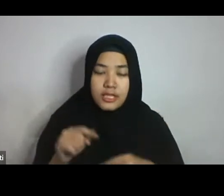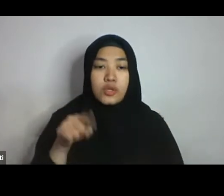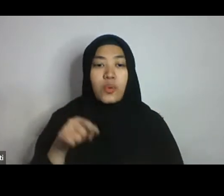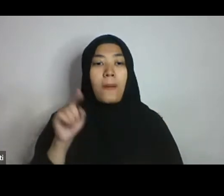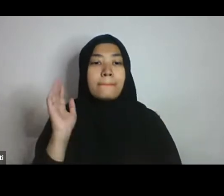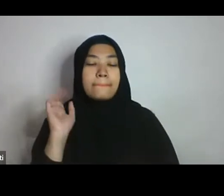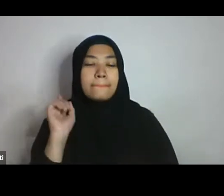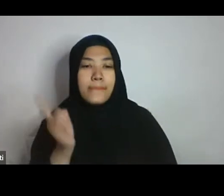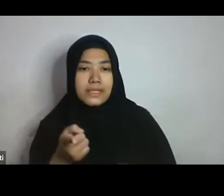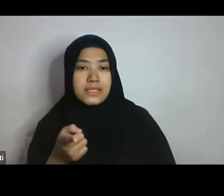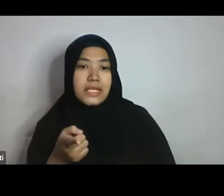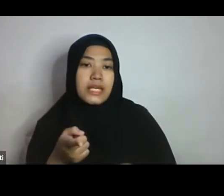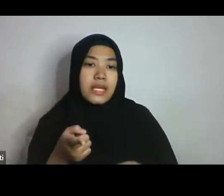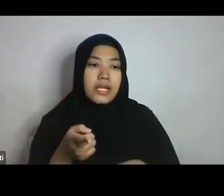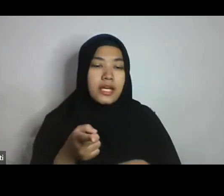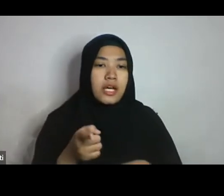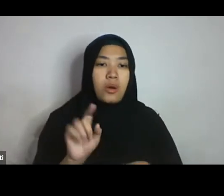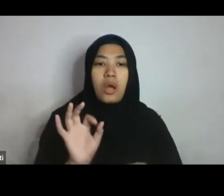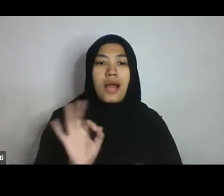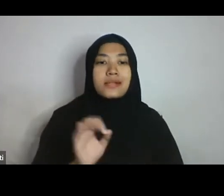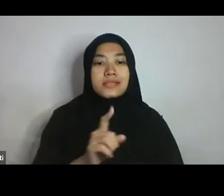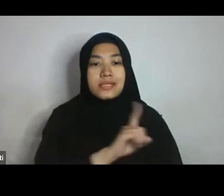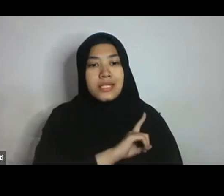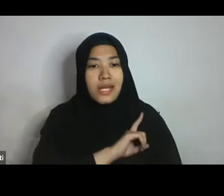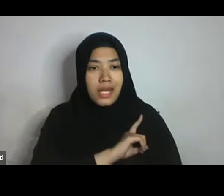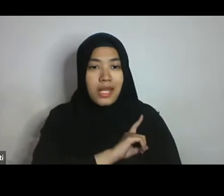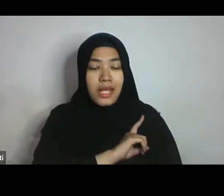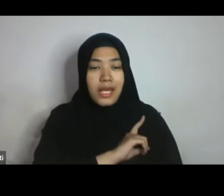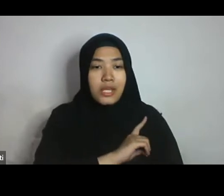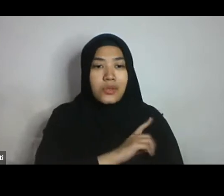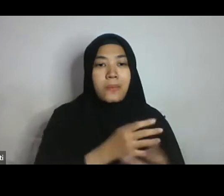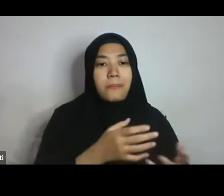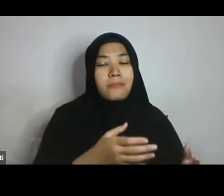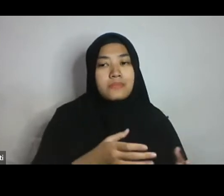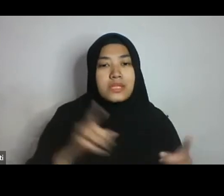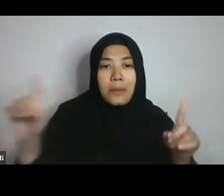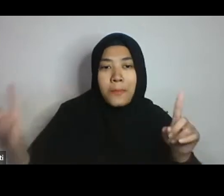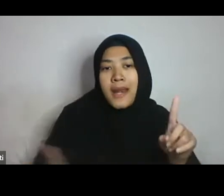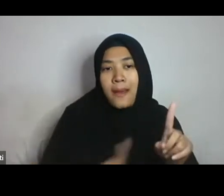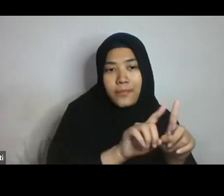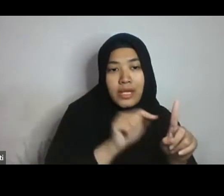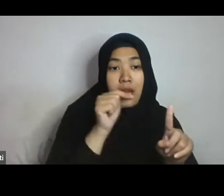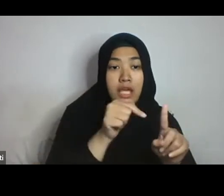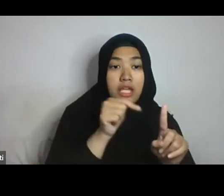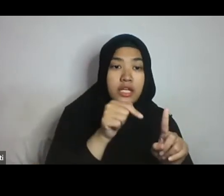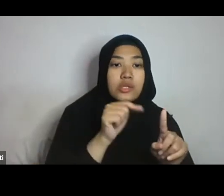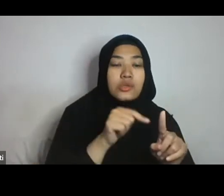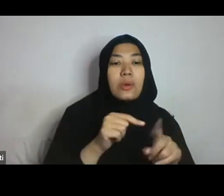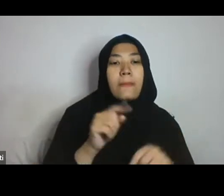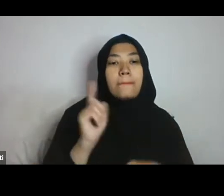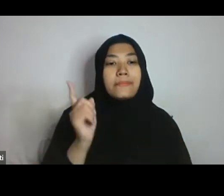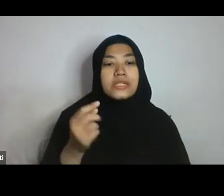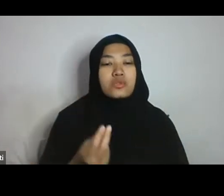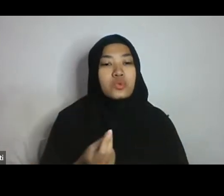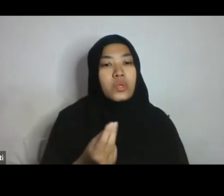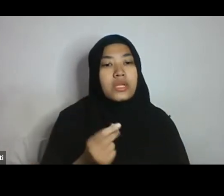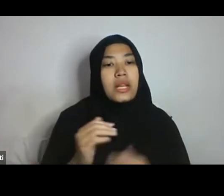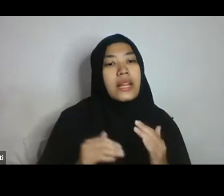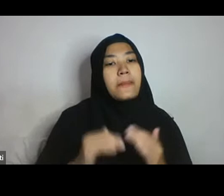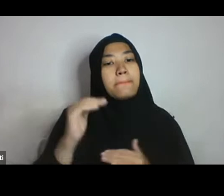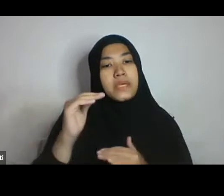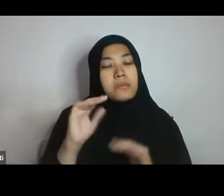jiwa, this is what we need. This is what is important. And I know that the Ministry of Health has been talking to these